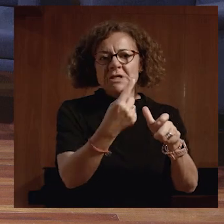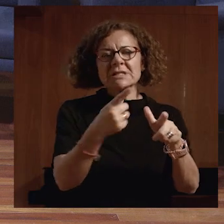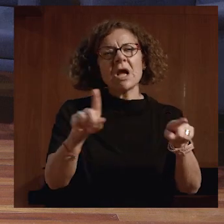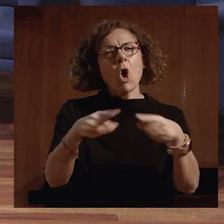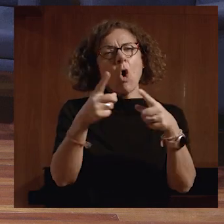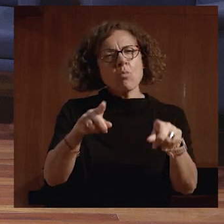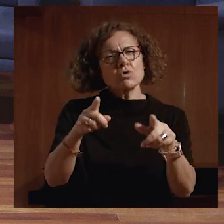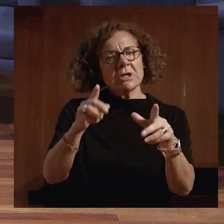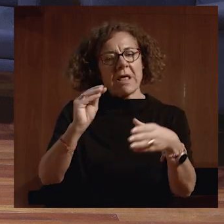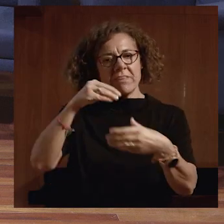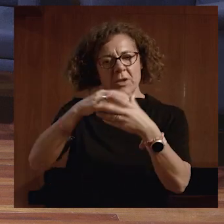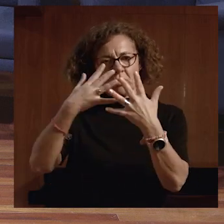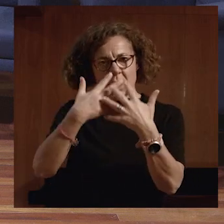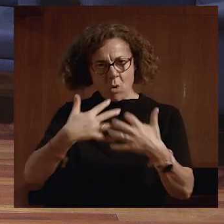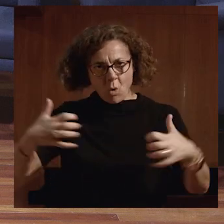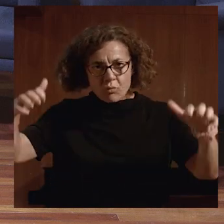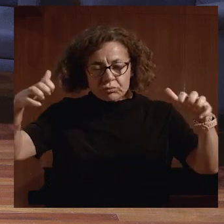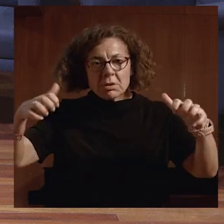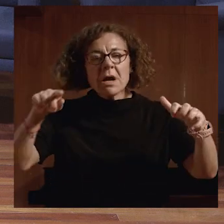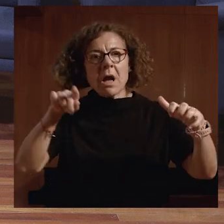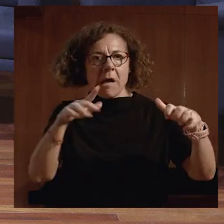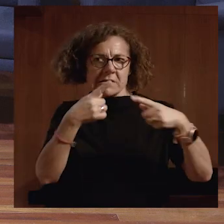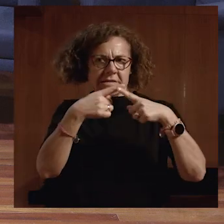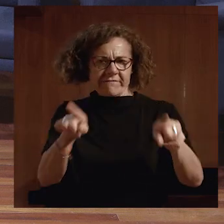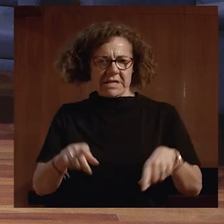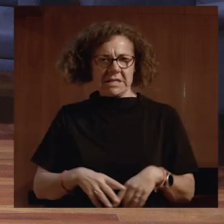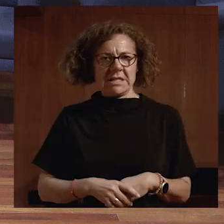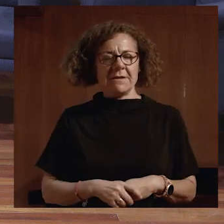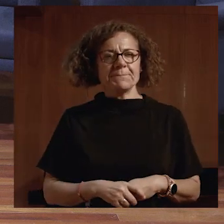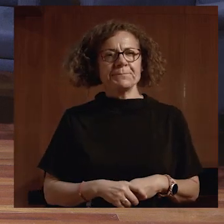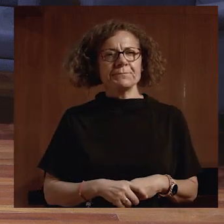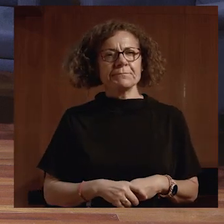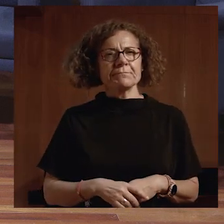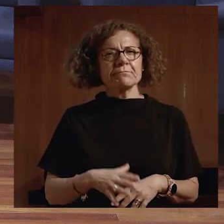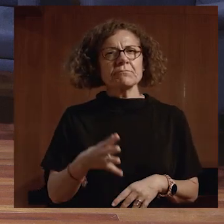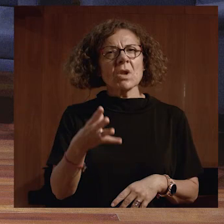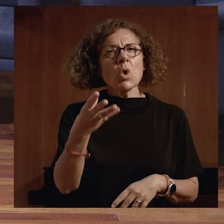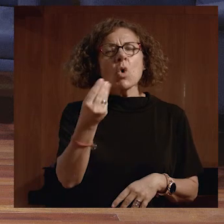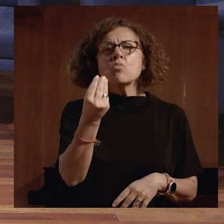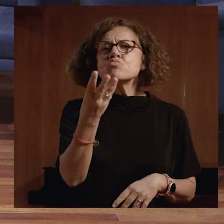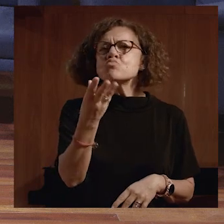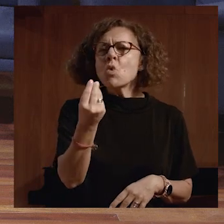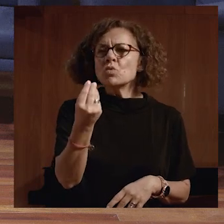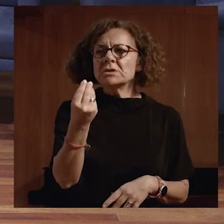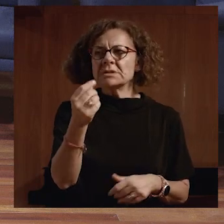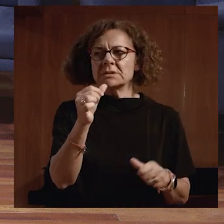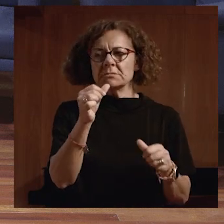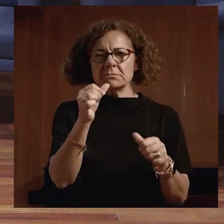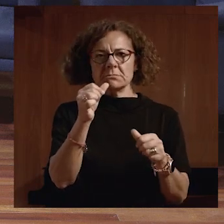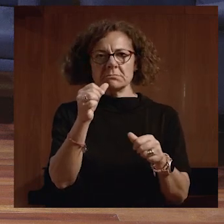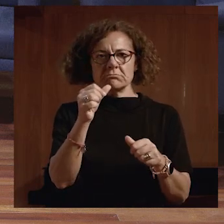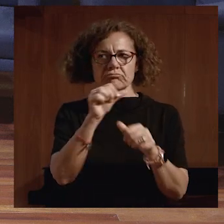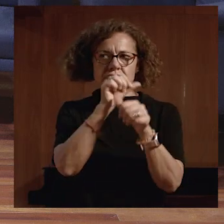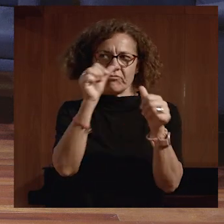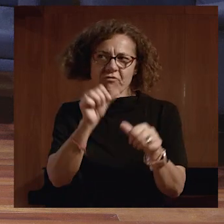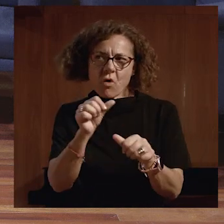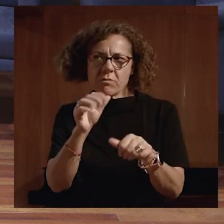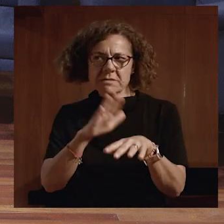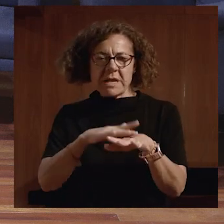ensemble. Think about the many different types of ensemble playing for instrumentalists. Teaching, I've already talked about how important I feel teaching